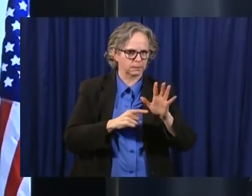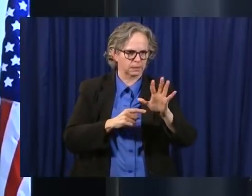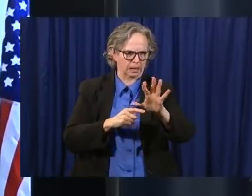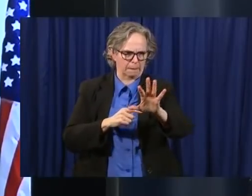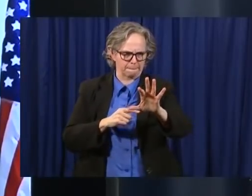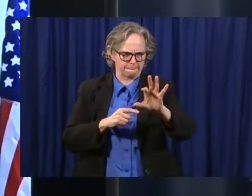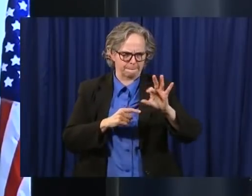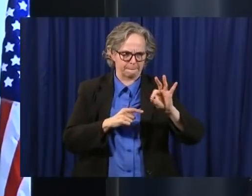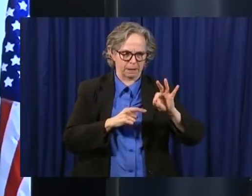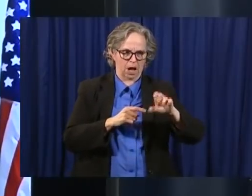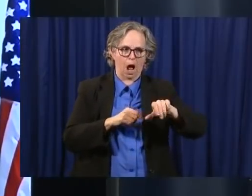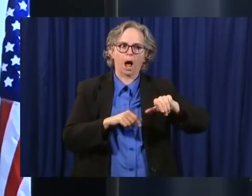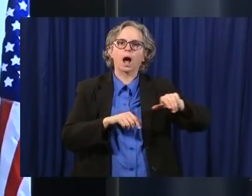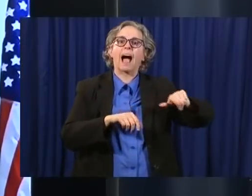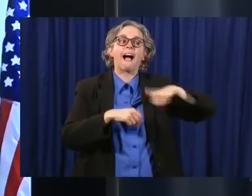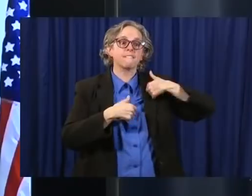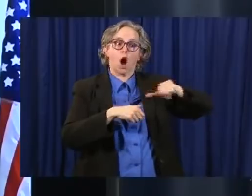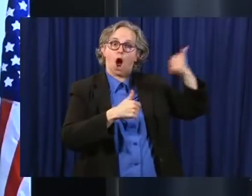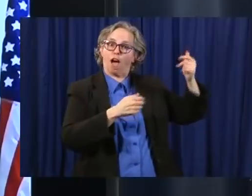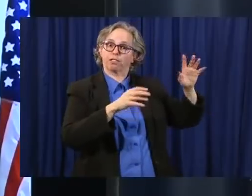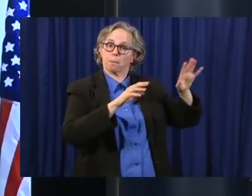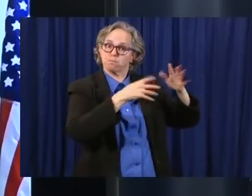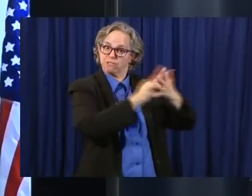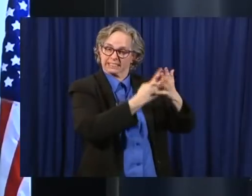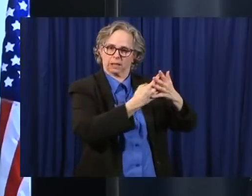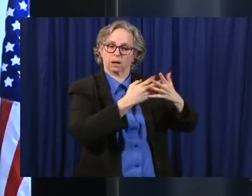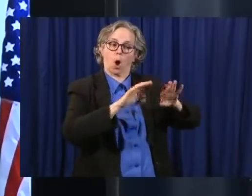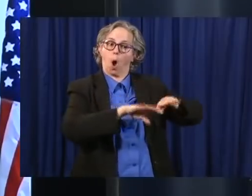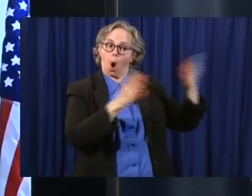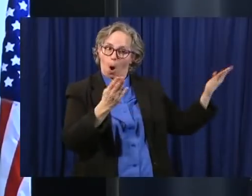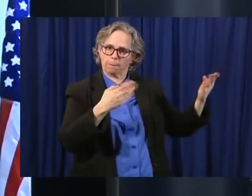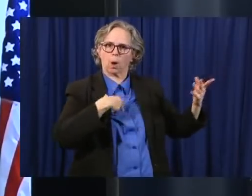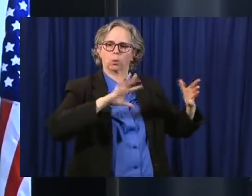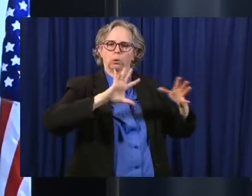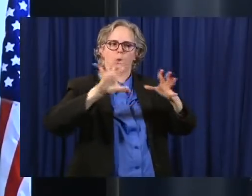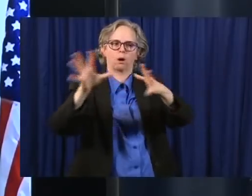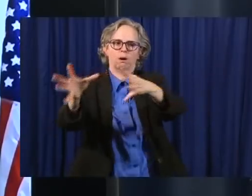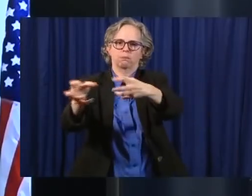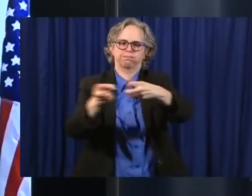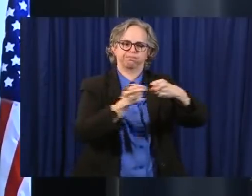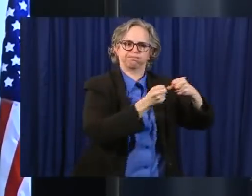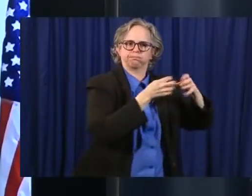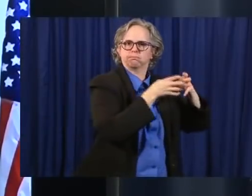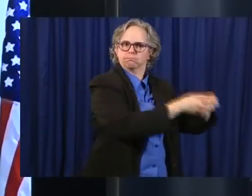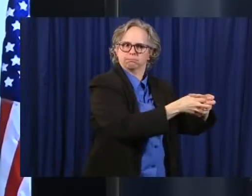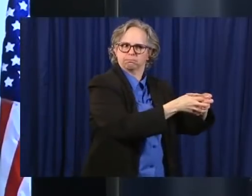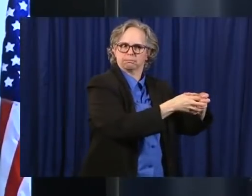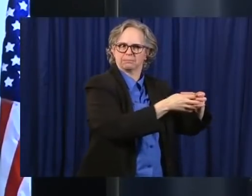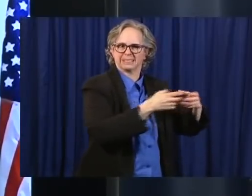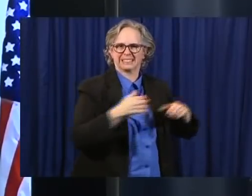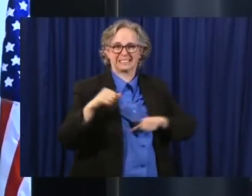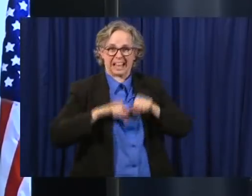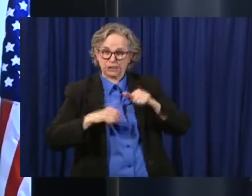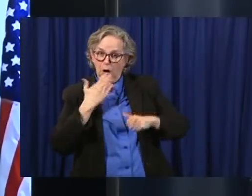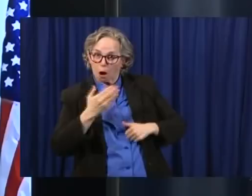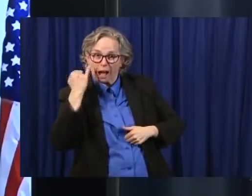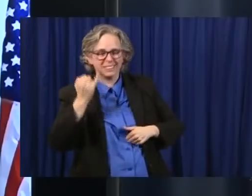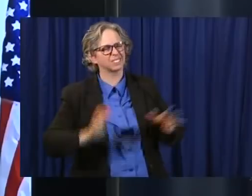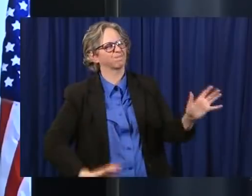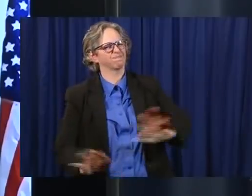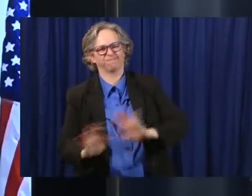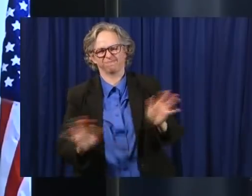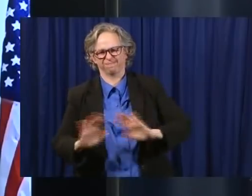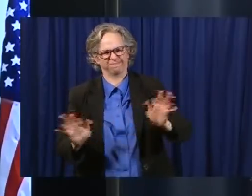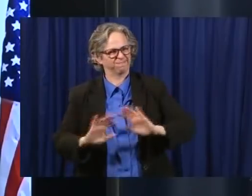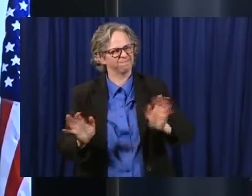those people in there so that they couldn't infect anyone else. That was our idea. But the science told us something different. There's way more people